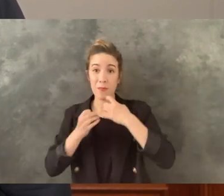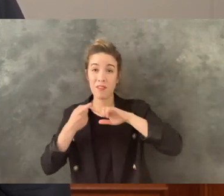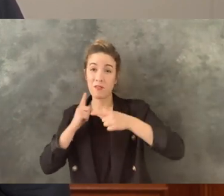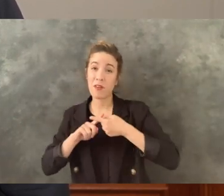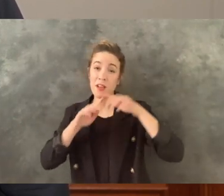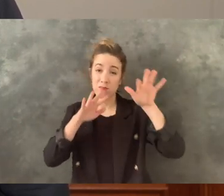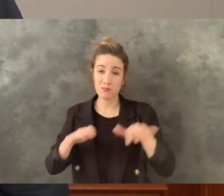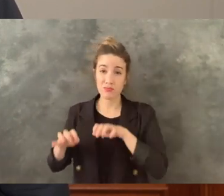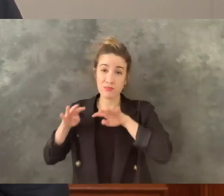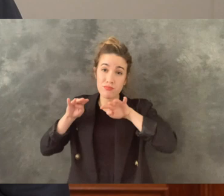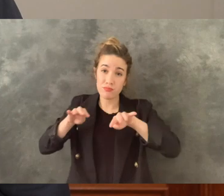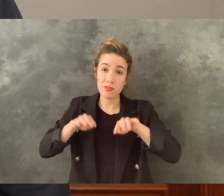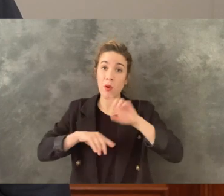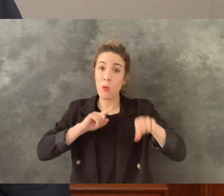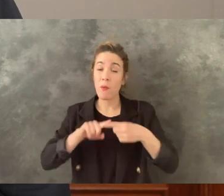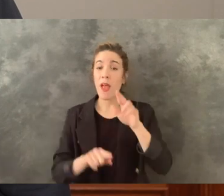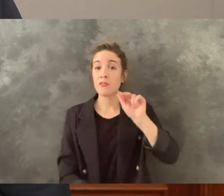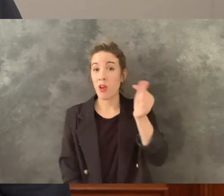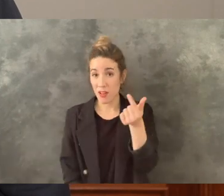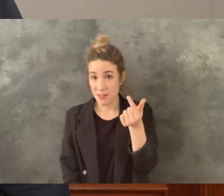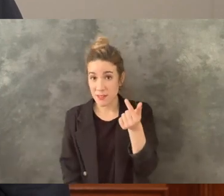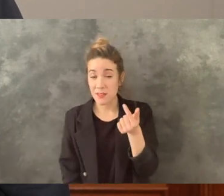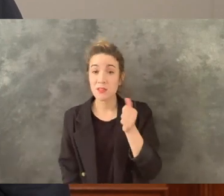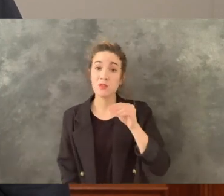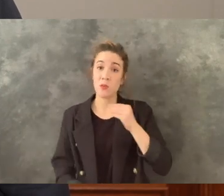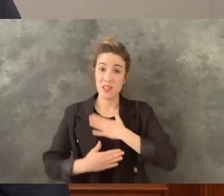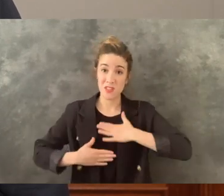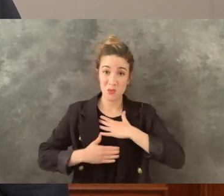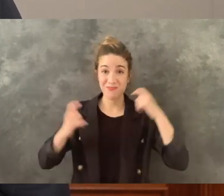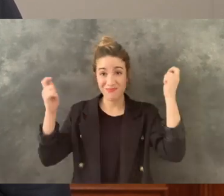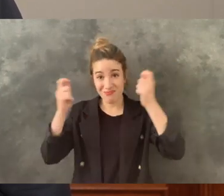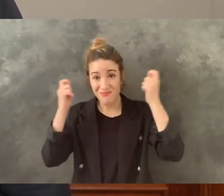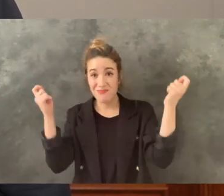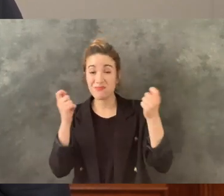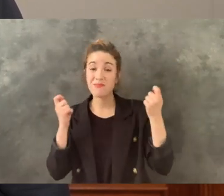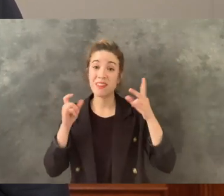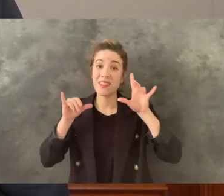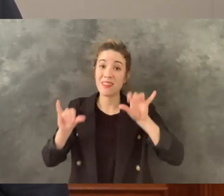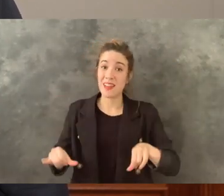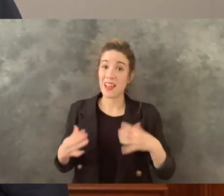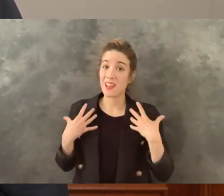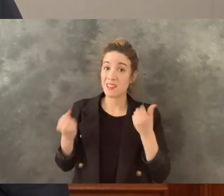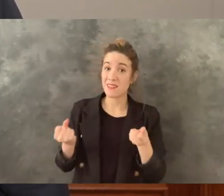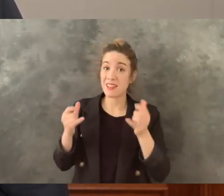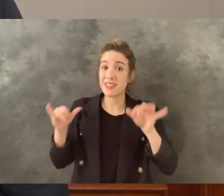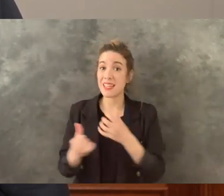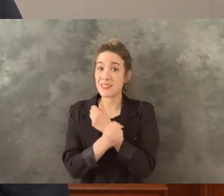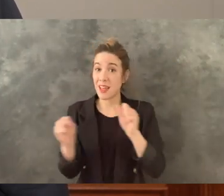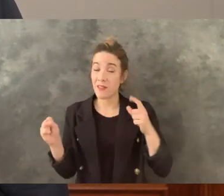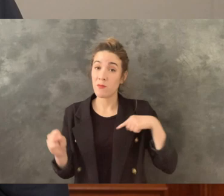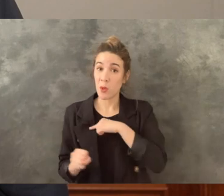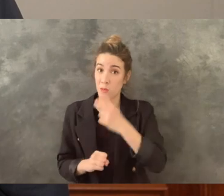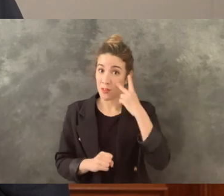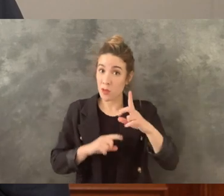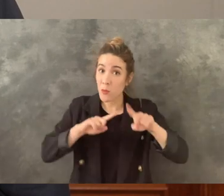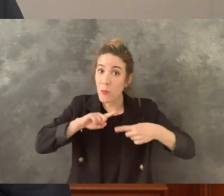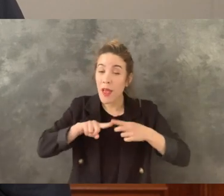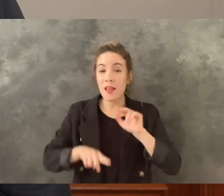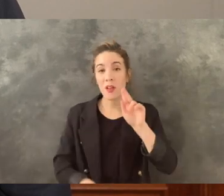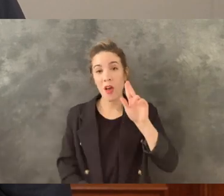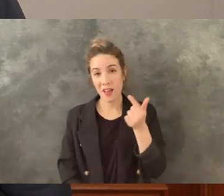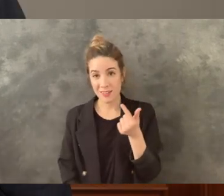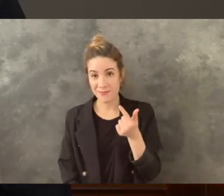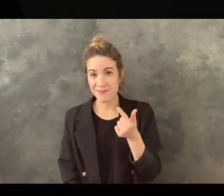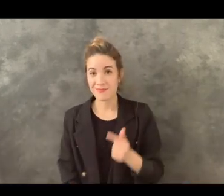friends and family at the date in August. So, enjoy the celebration, stay healthy and safe, and we'll see you